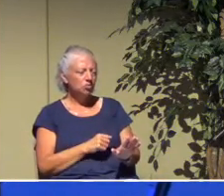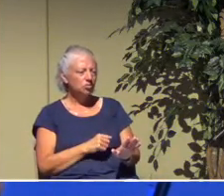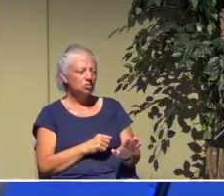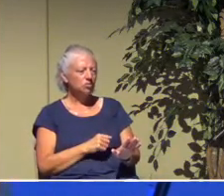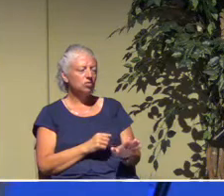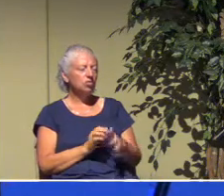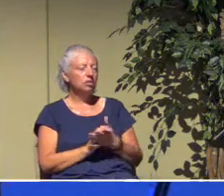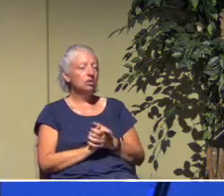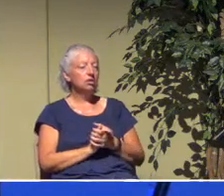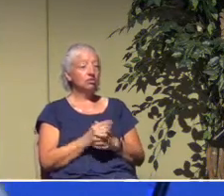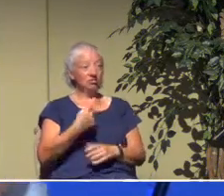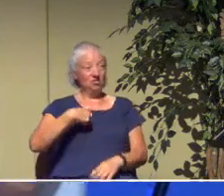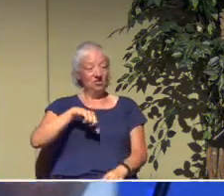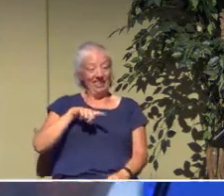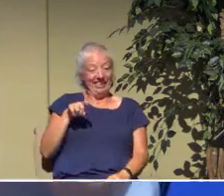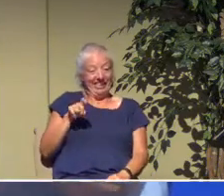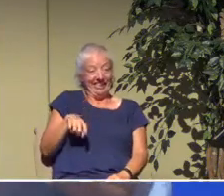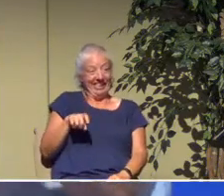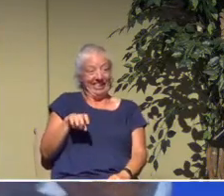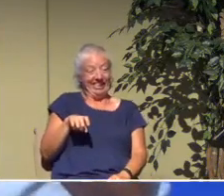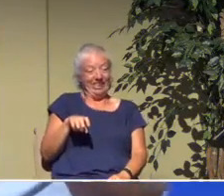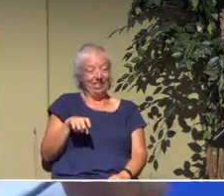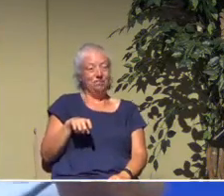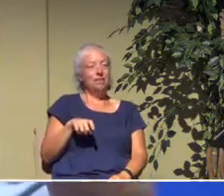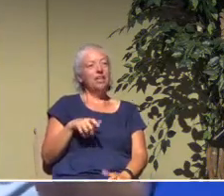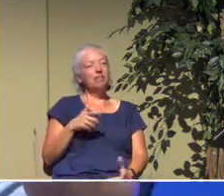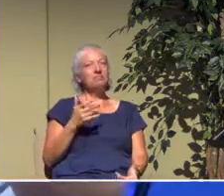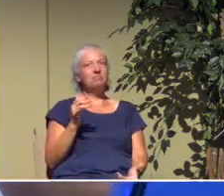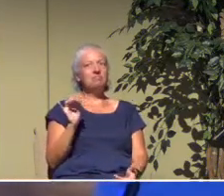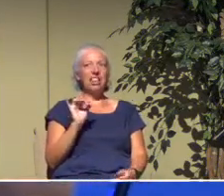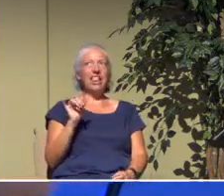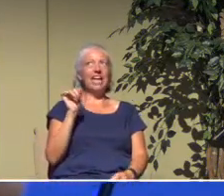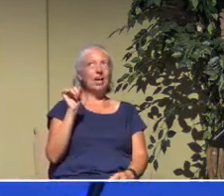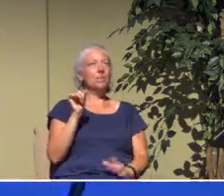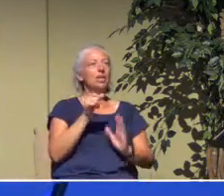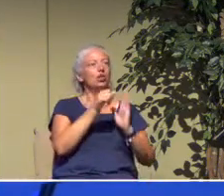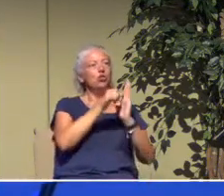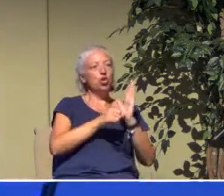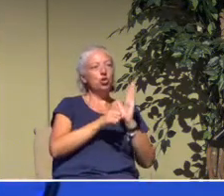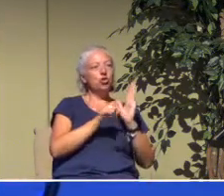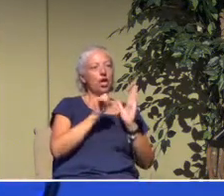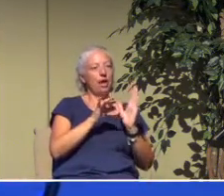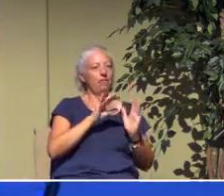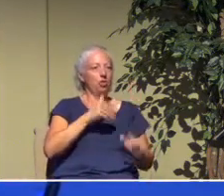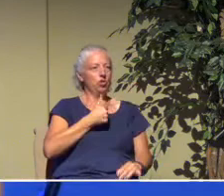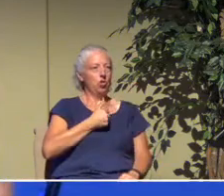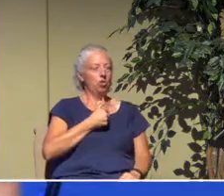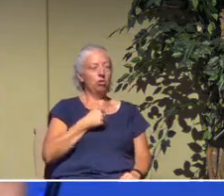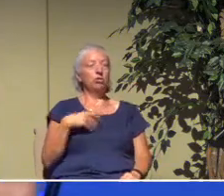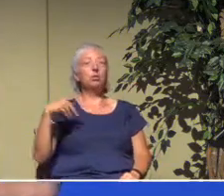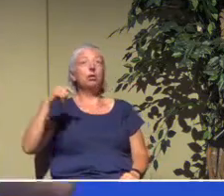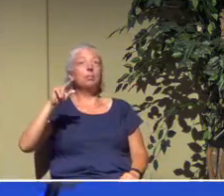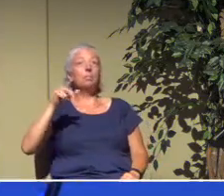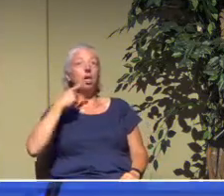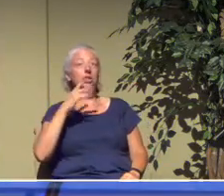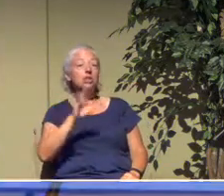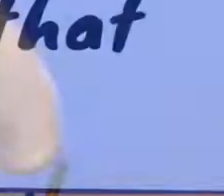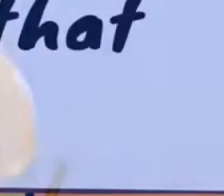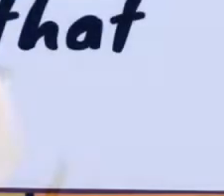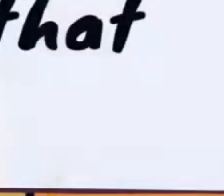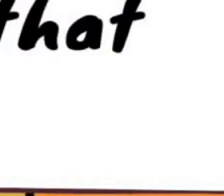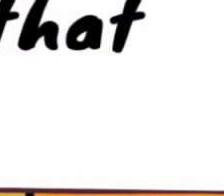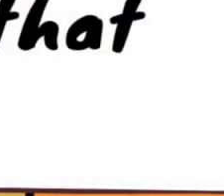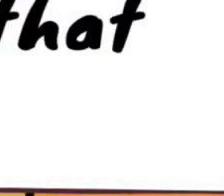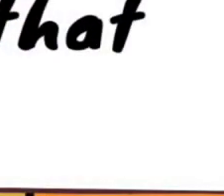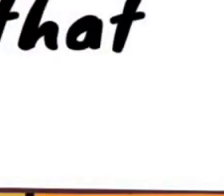And you know, we need to be such surgeons of the soul. Paul says this to us. He says, brothers and sisters, if someone is